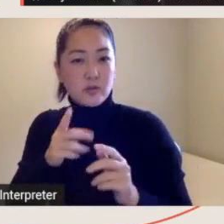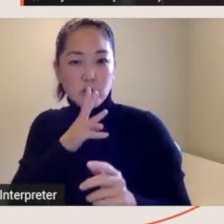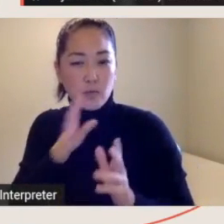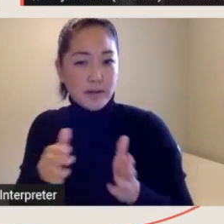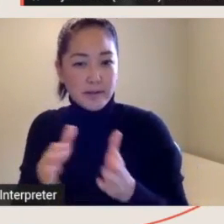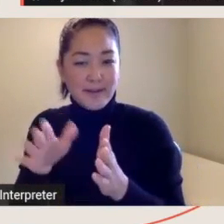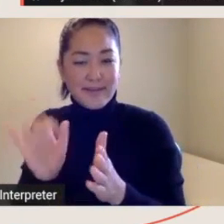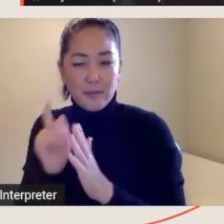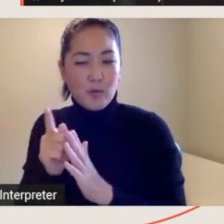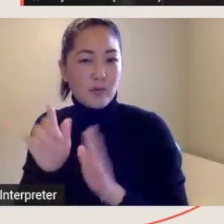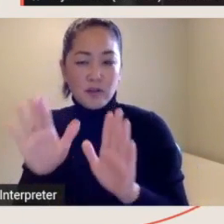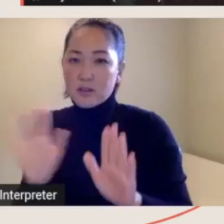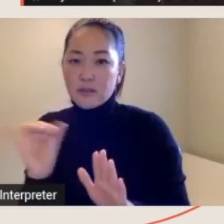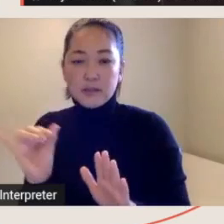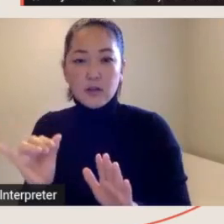that